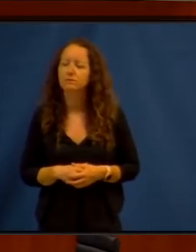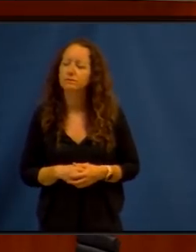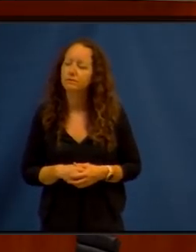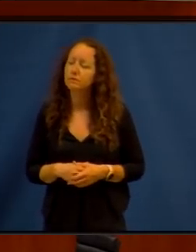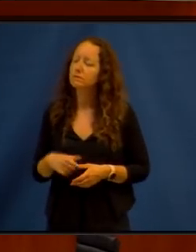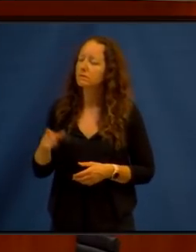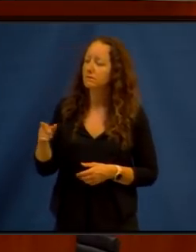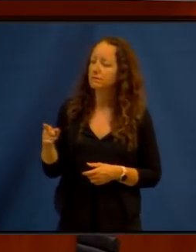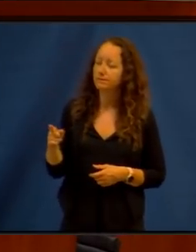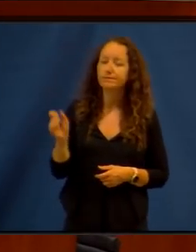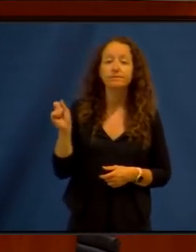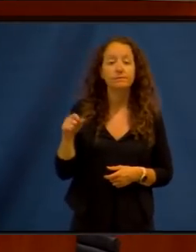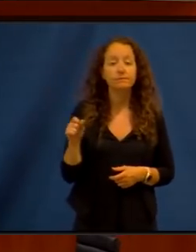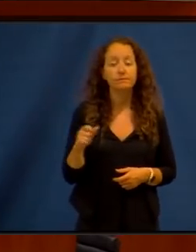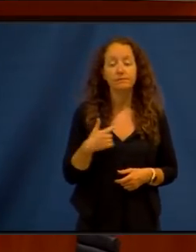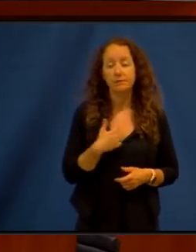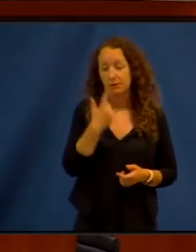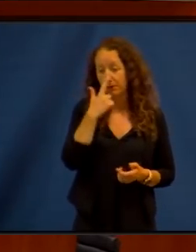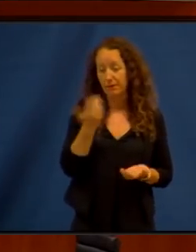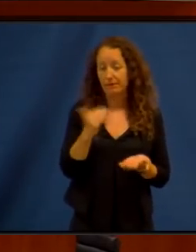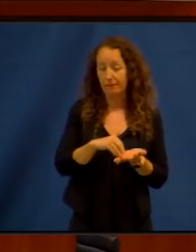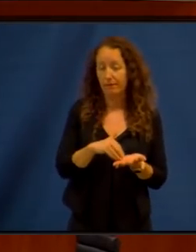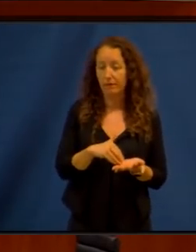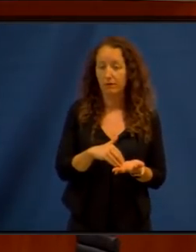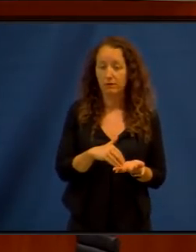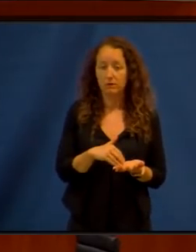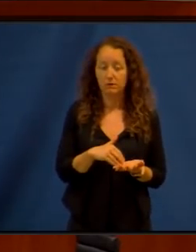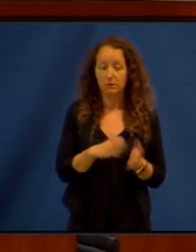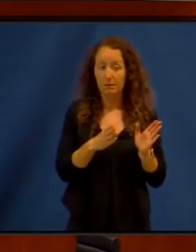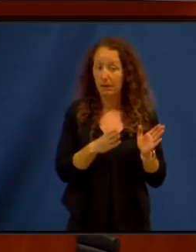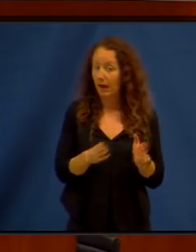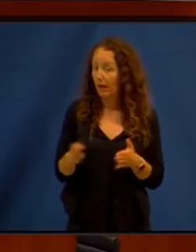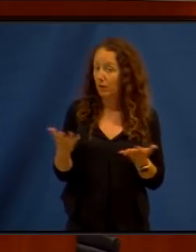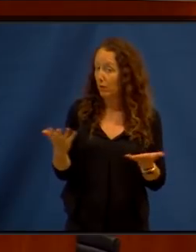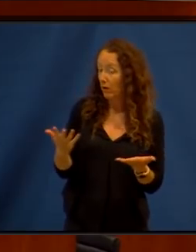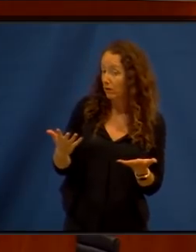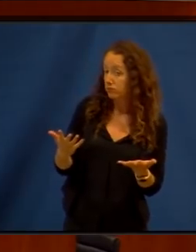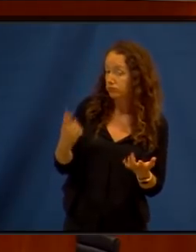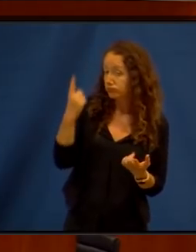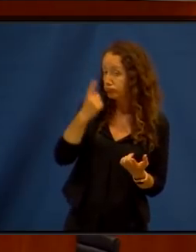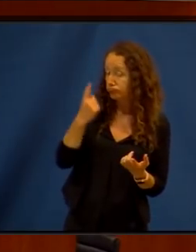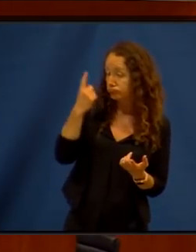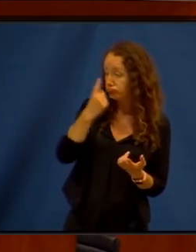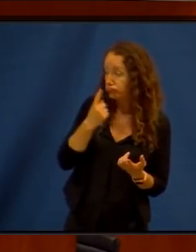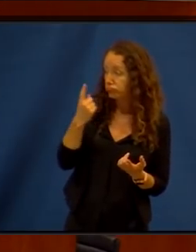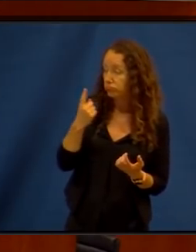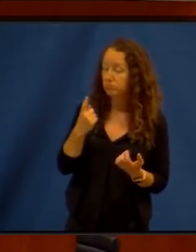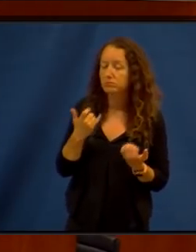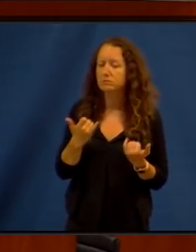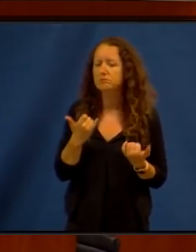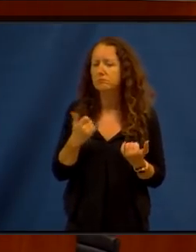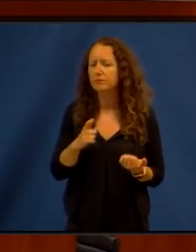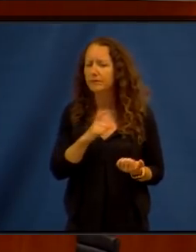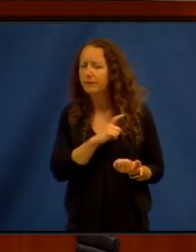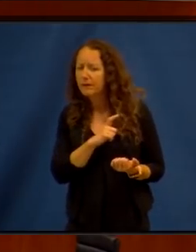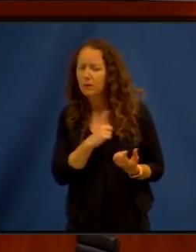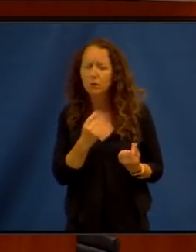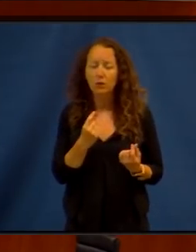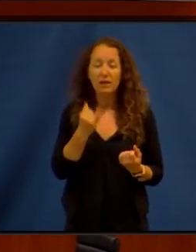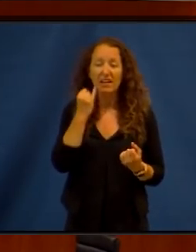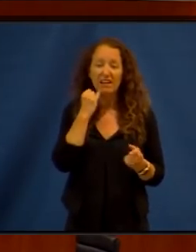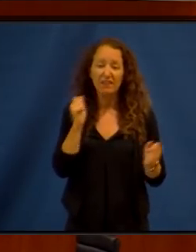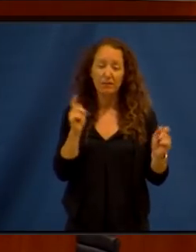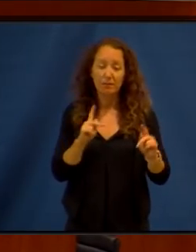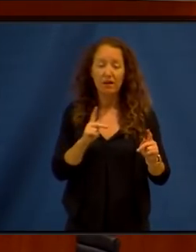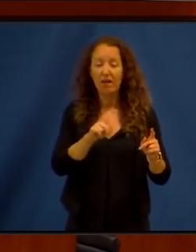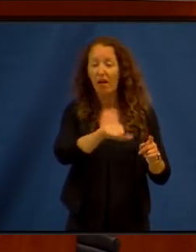problem. I was wondering if there are any plans or current enforcement of crowds of